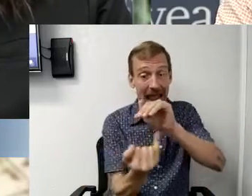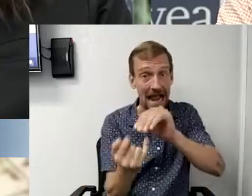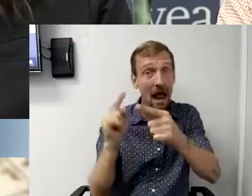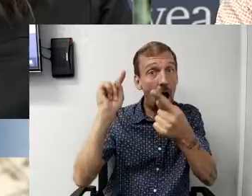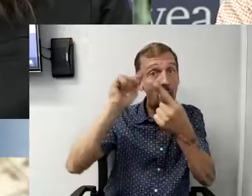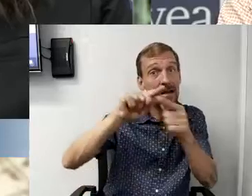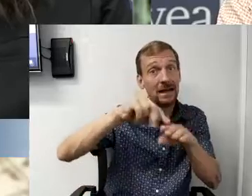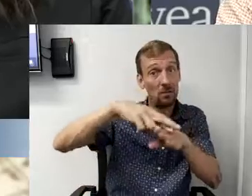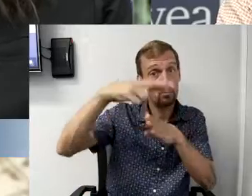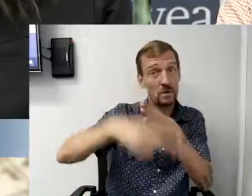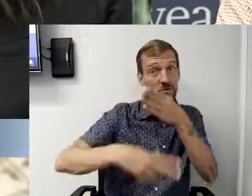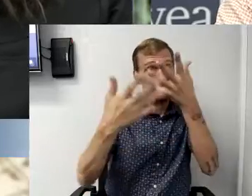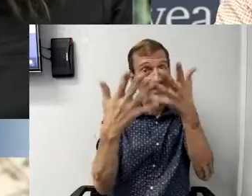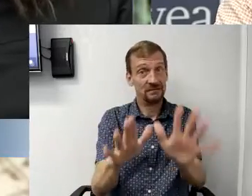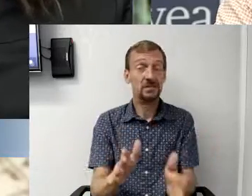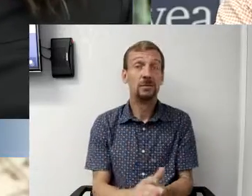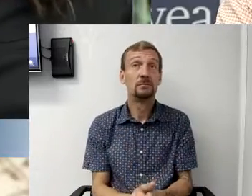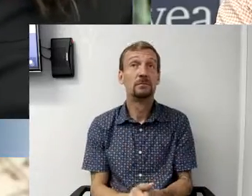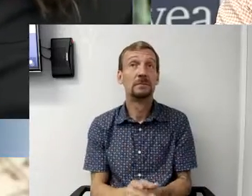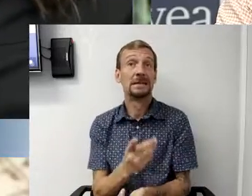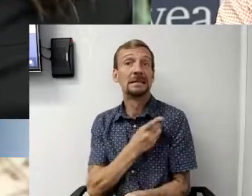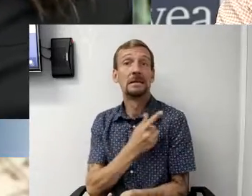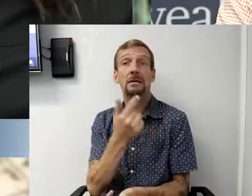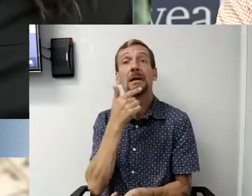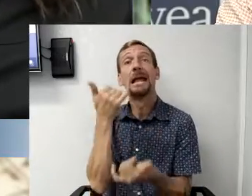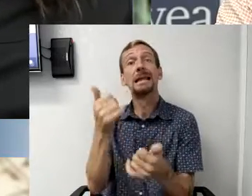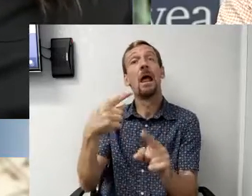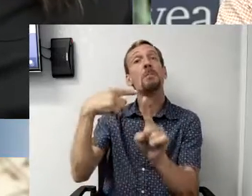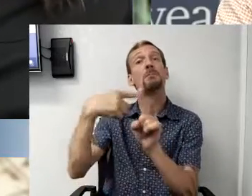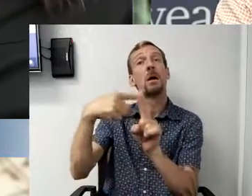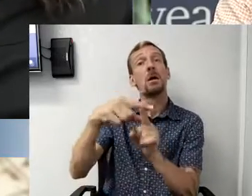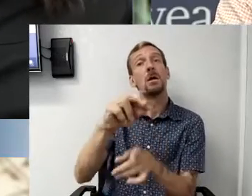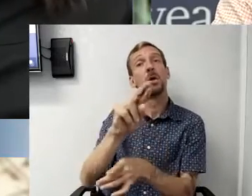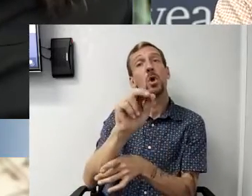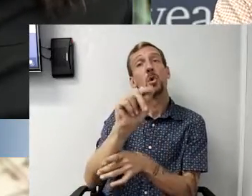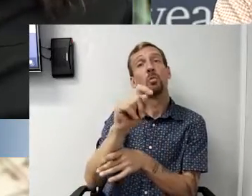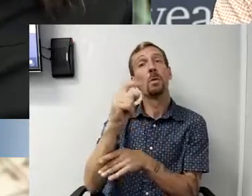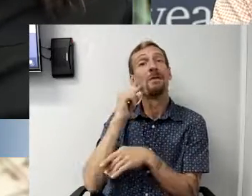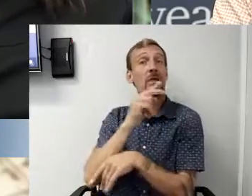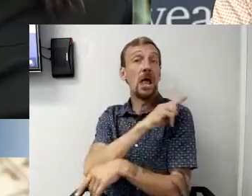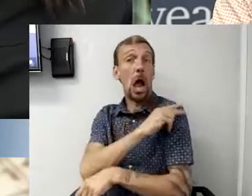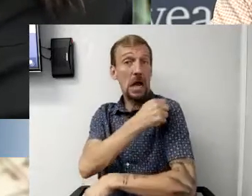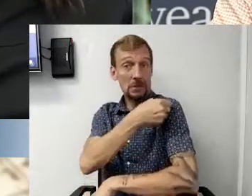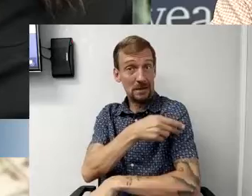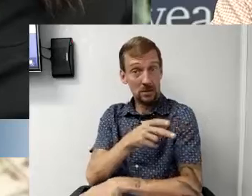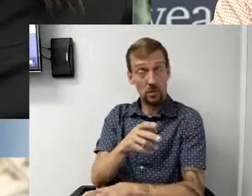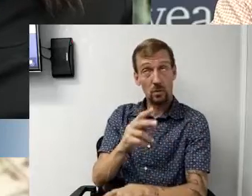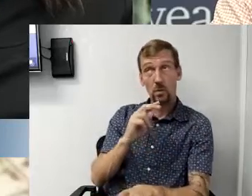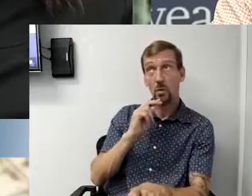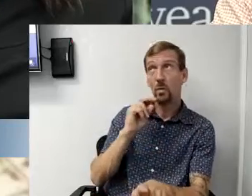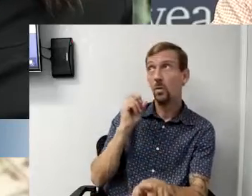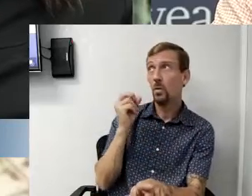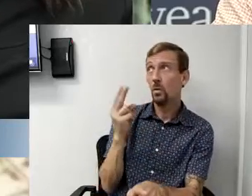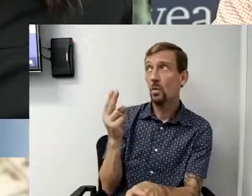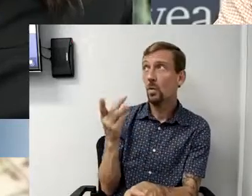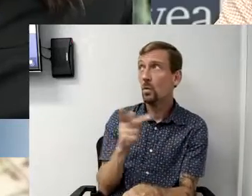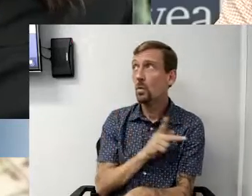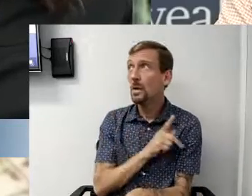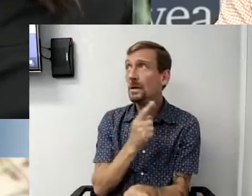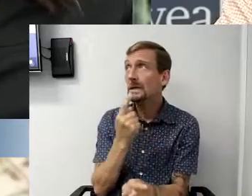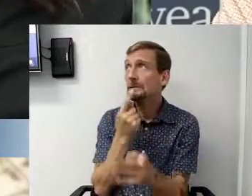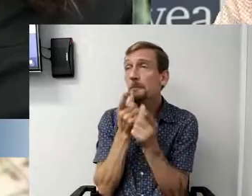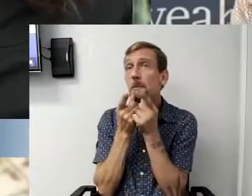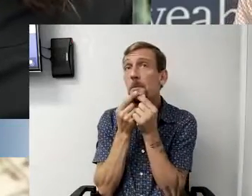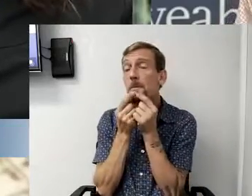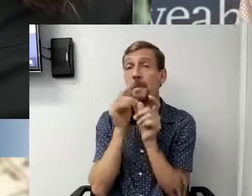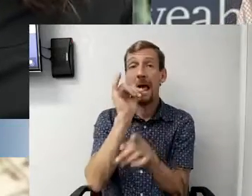So. Okay, so what is the hospital's positivity rate? Oh, I think,